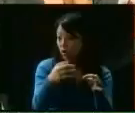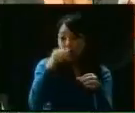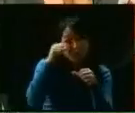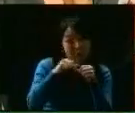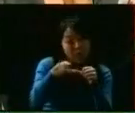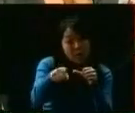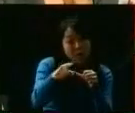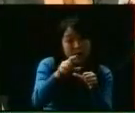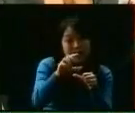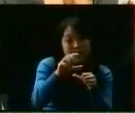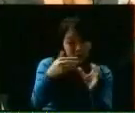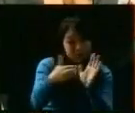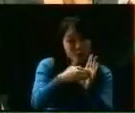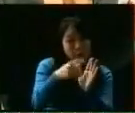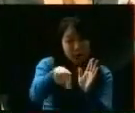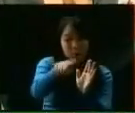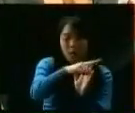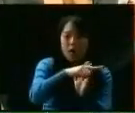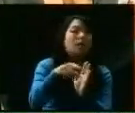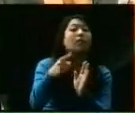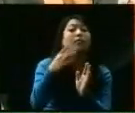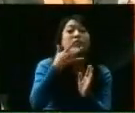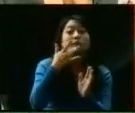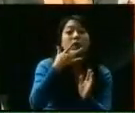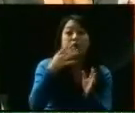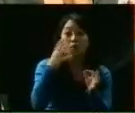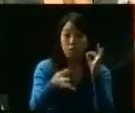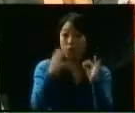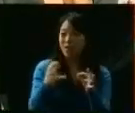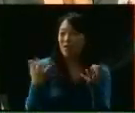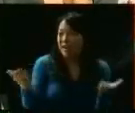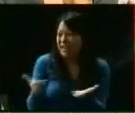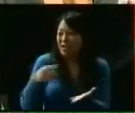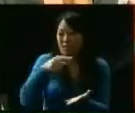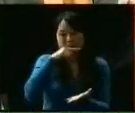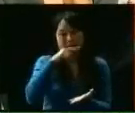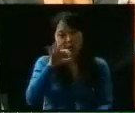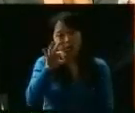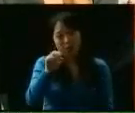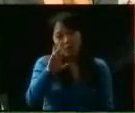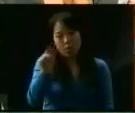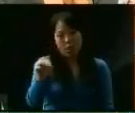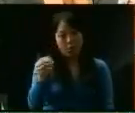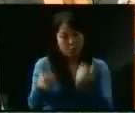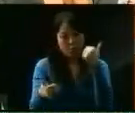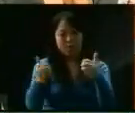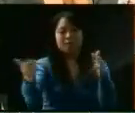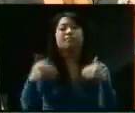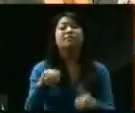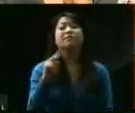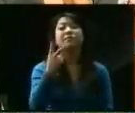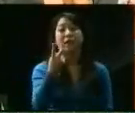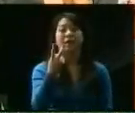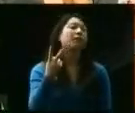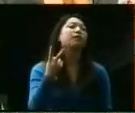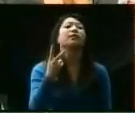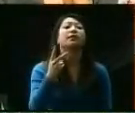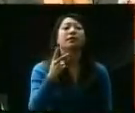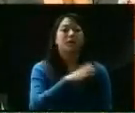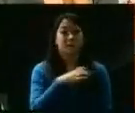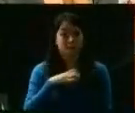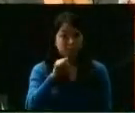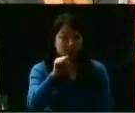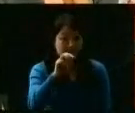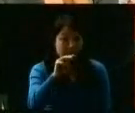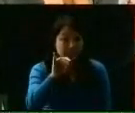you. Do you want to try it in court, or do you want to try it in public forum? Secondly, Commissioner Smith, I